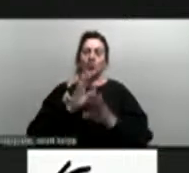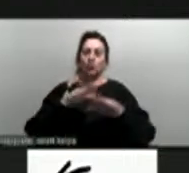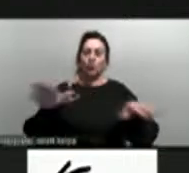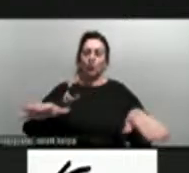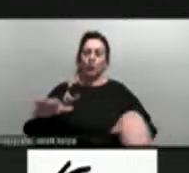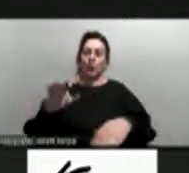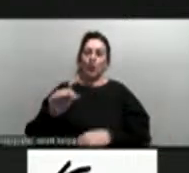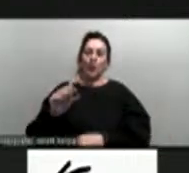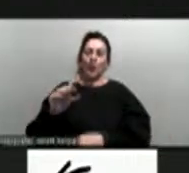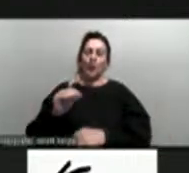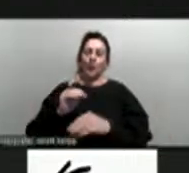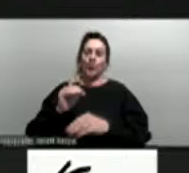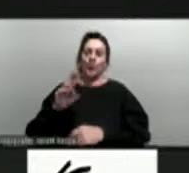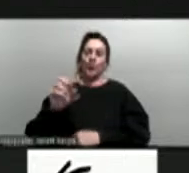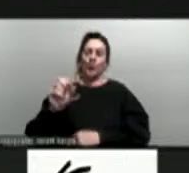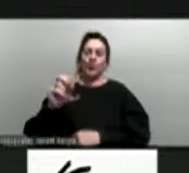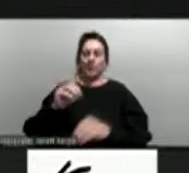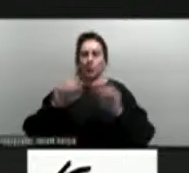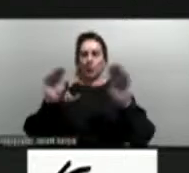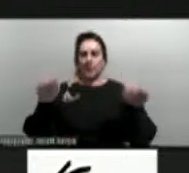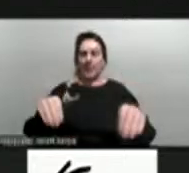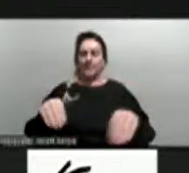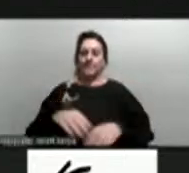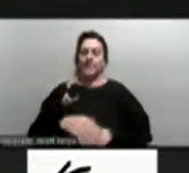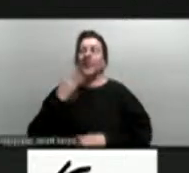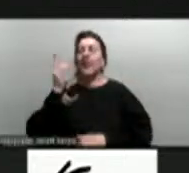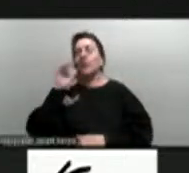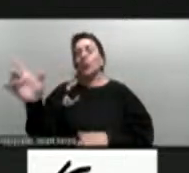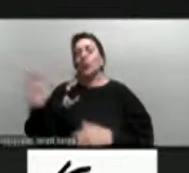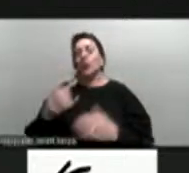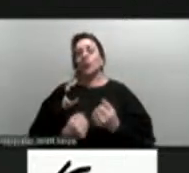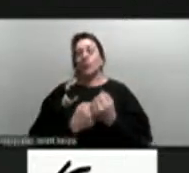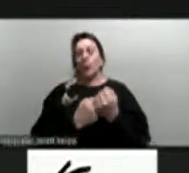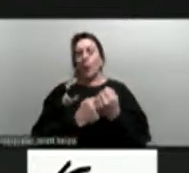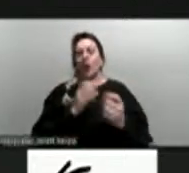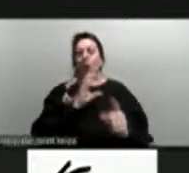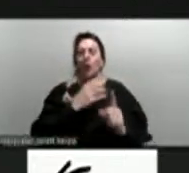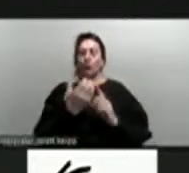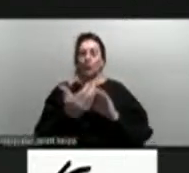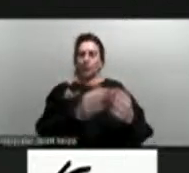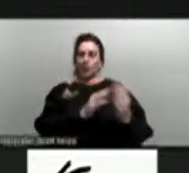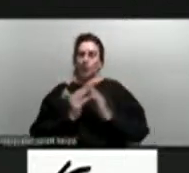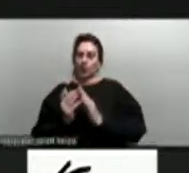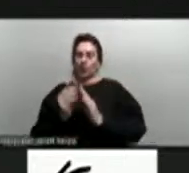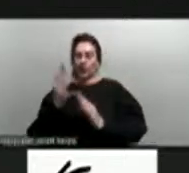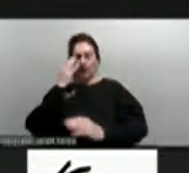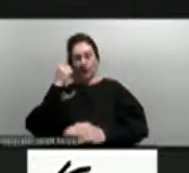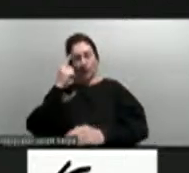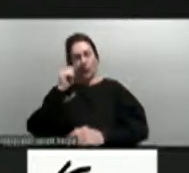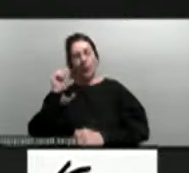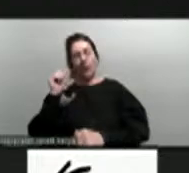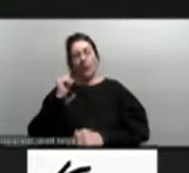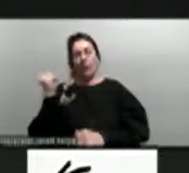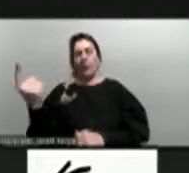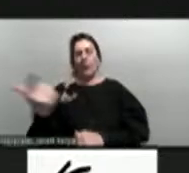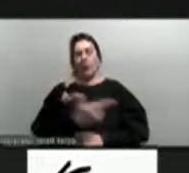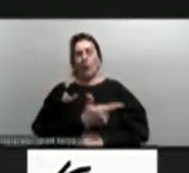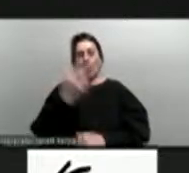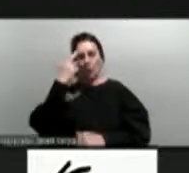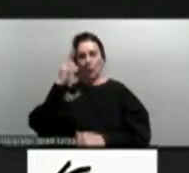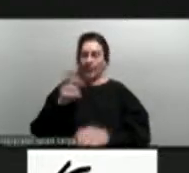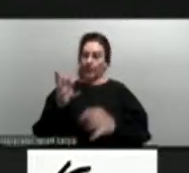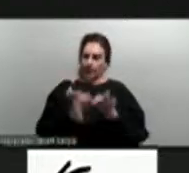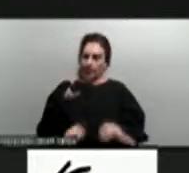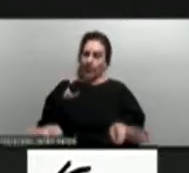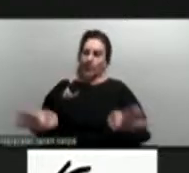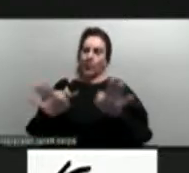and Commissioners, thank you for your support of the cultural community. I think we all know the importance in culture